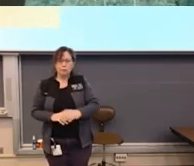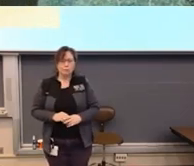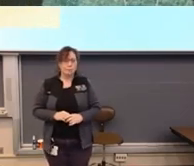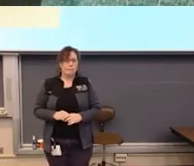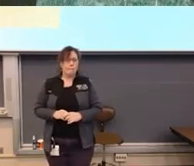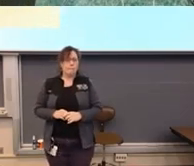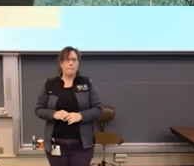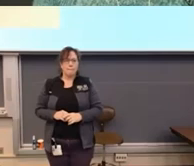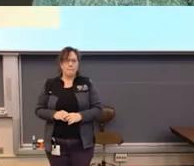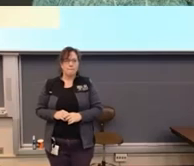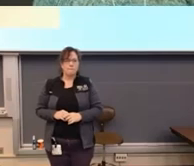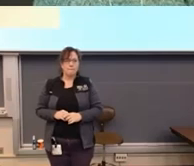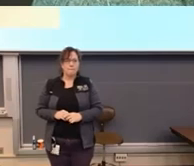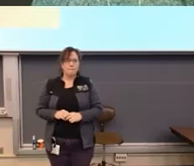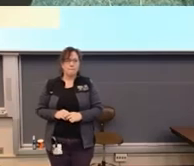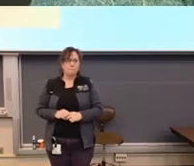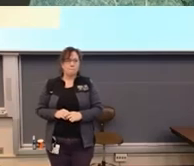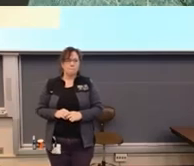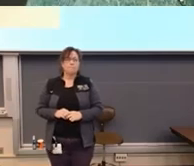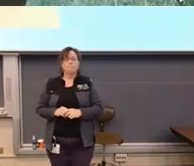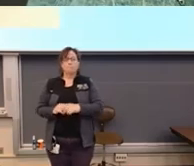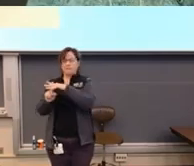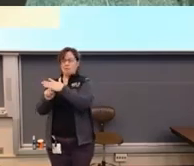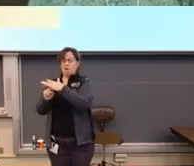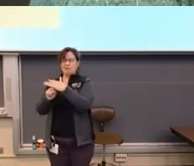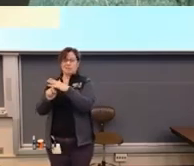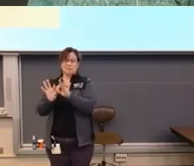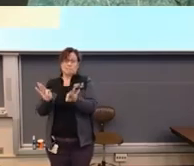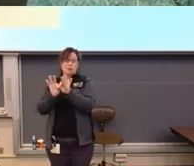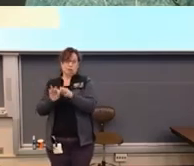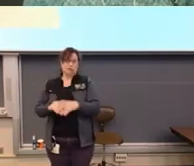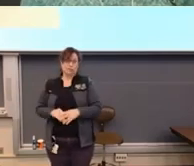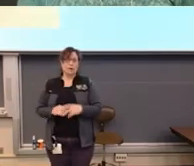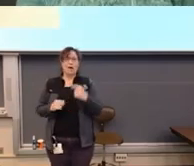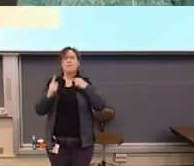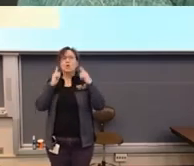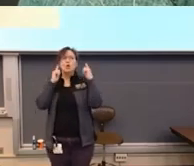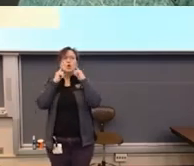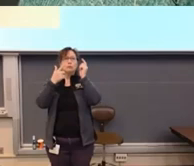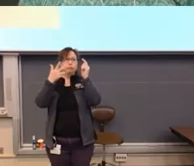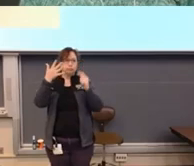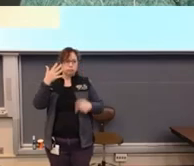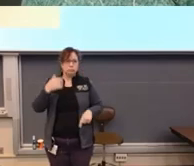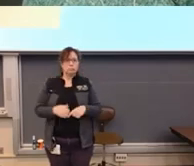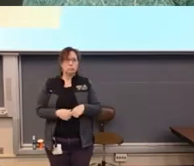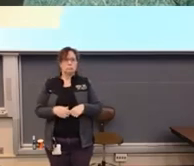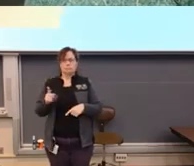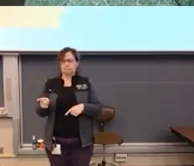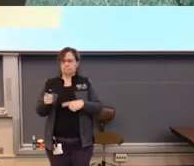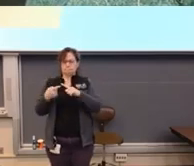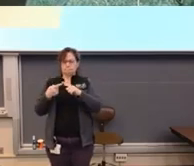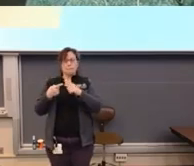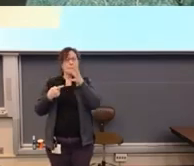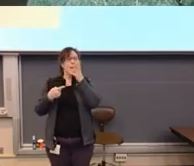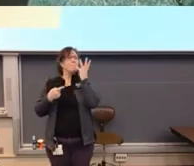So we also need to know that context matters. So there are some of the ones that I've heard. My mother left when we were young. Now